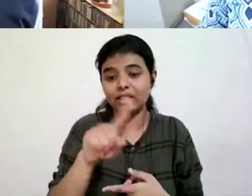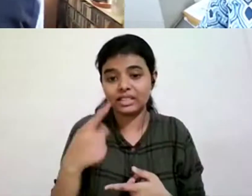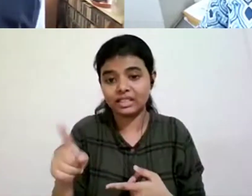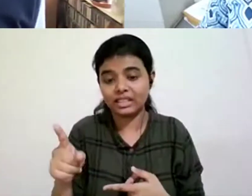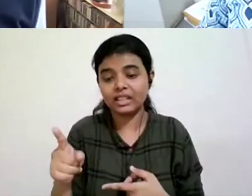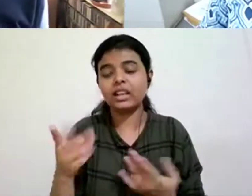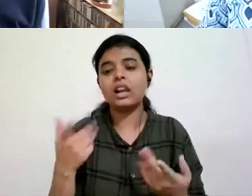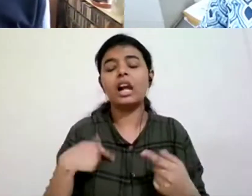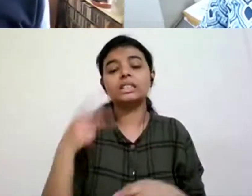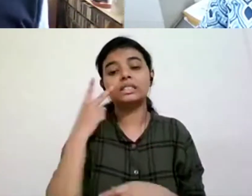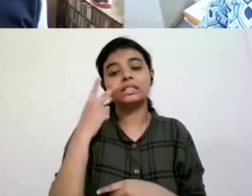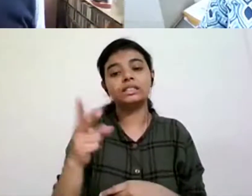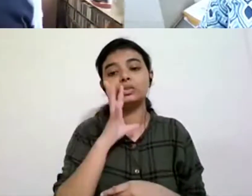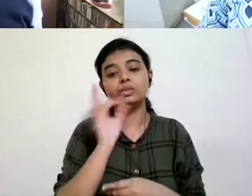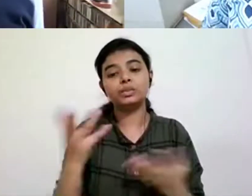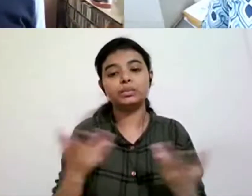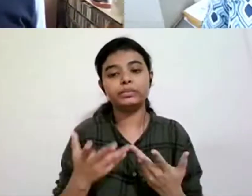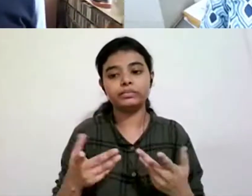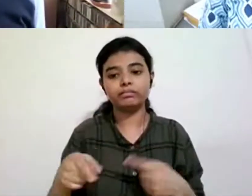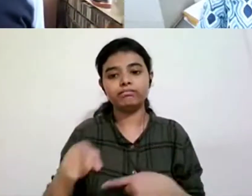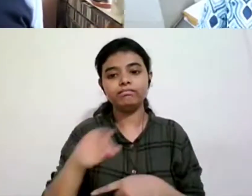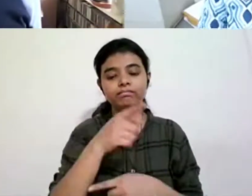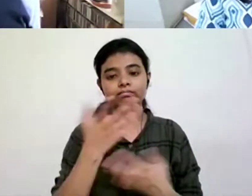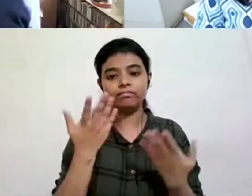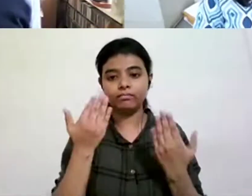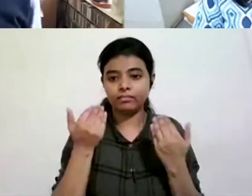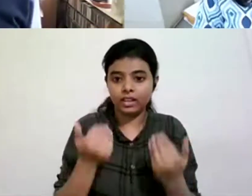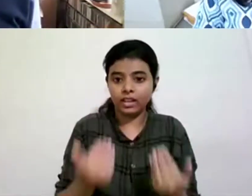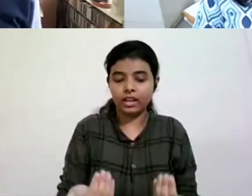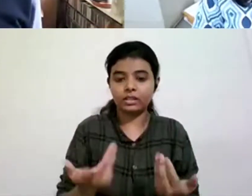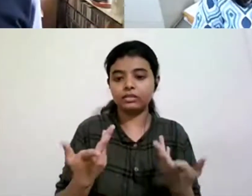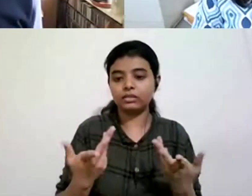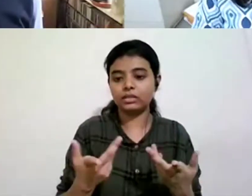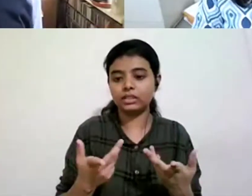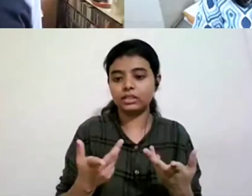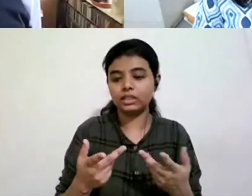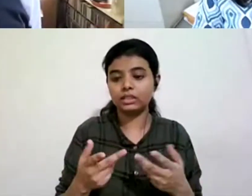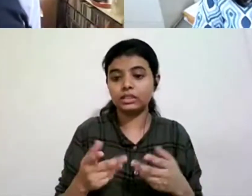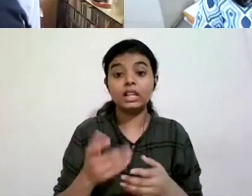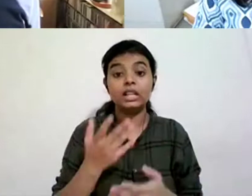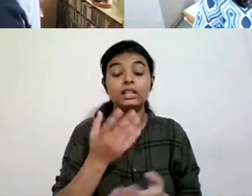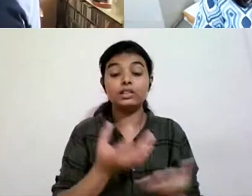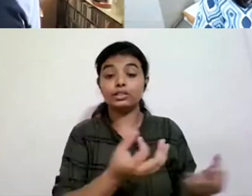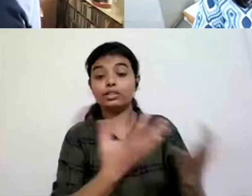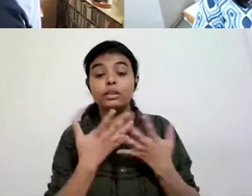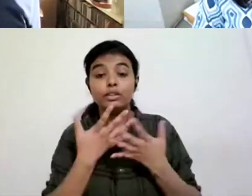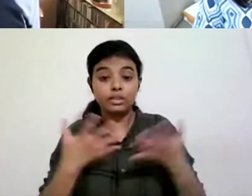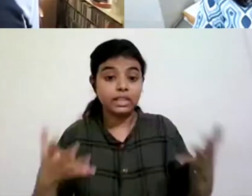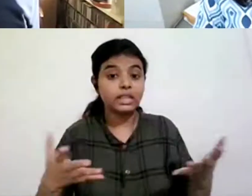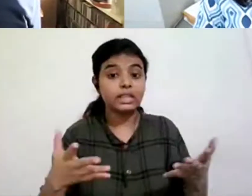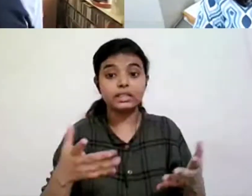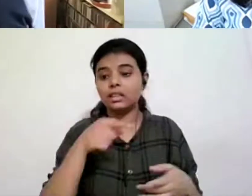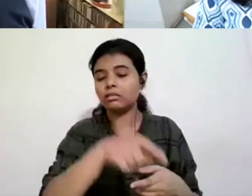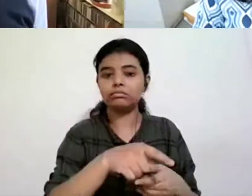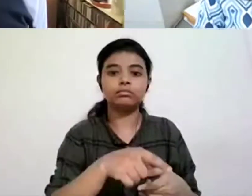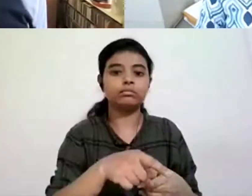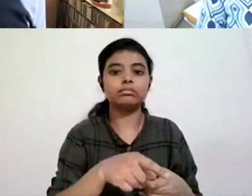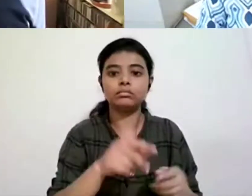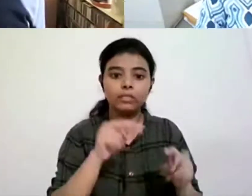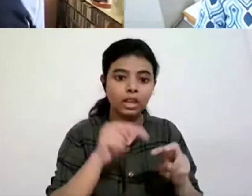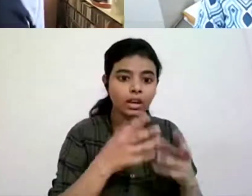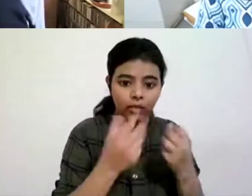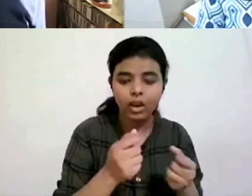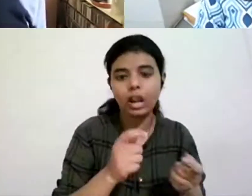see is that already now is that like the need for special materials has totally changed. So